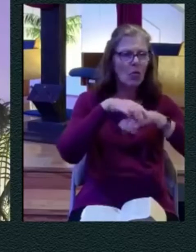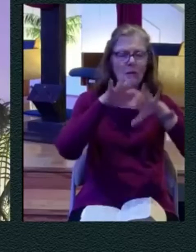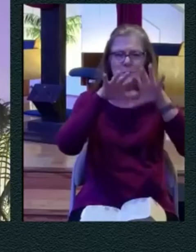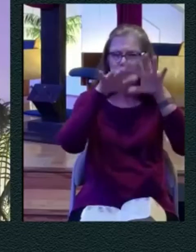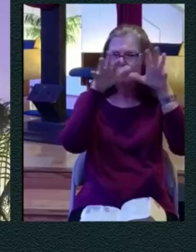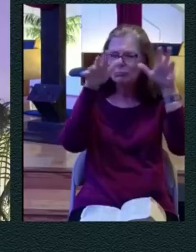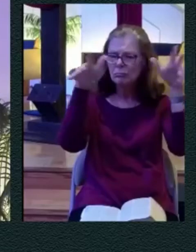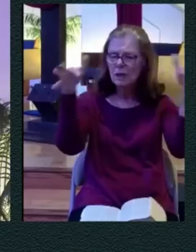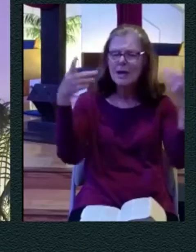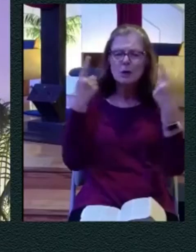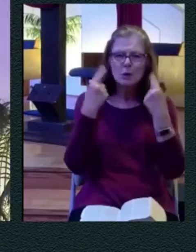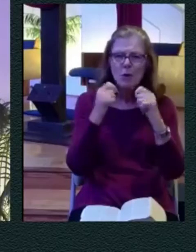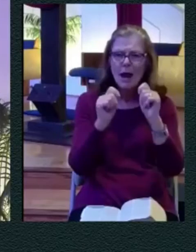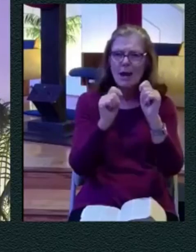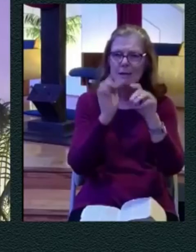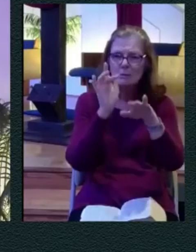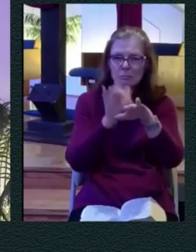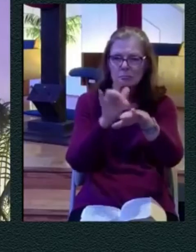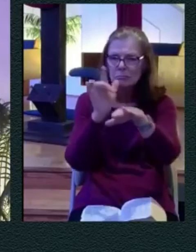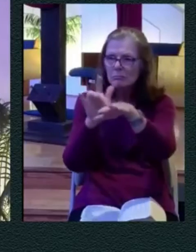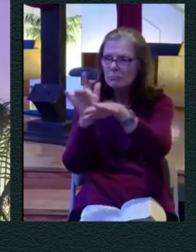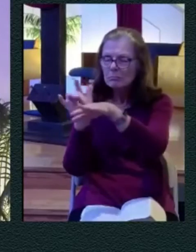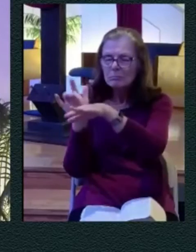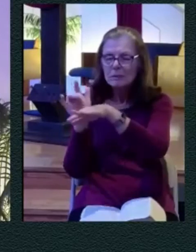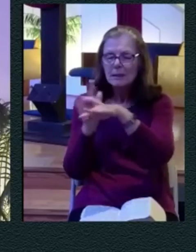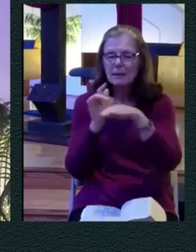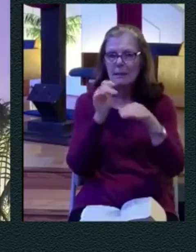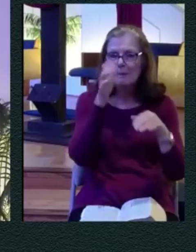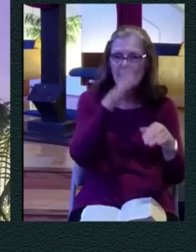striving with men, striving with women,